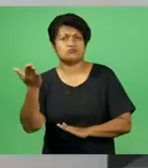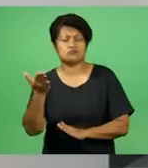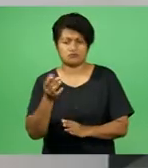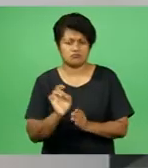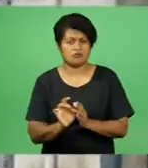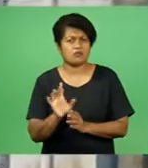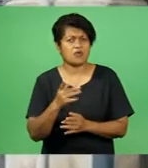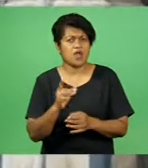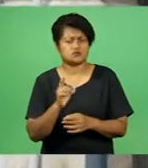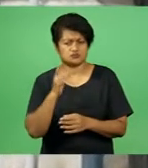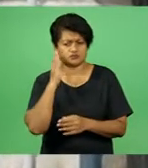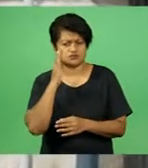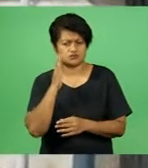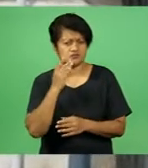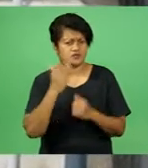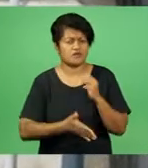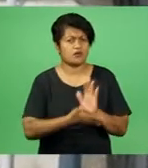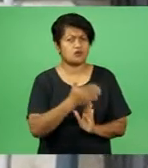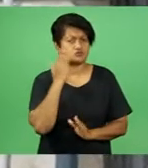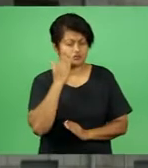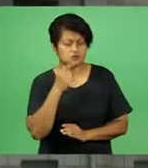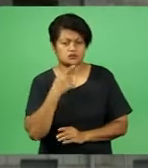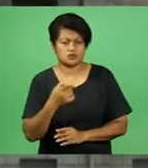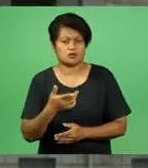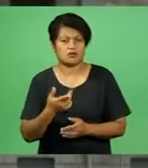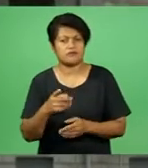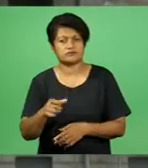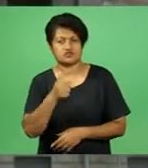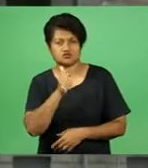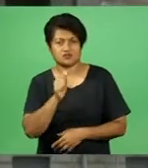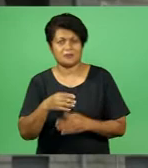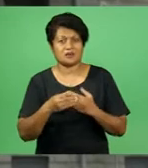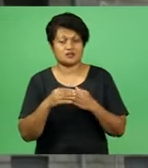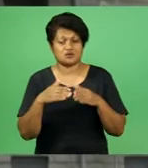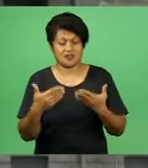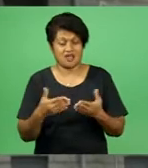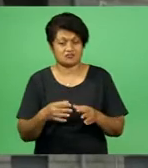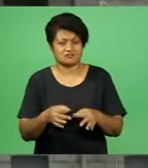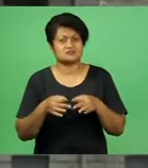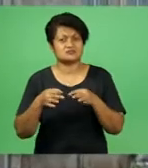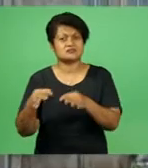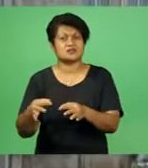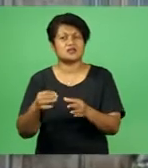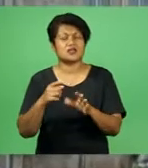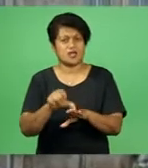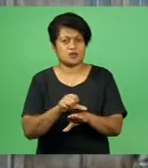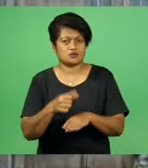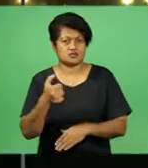the accused. The man was released on strict bail conditions today, and the matter has been adjourned to April 16th.